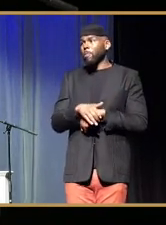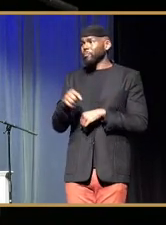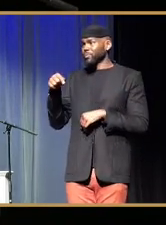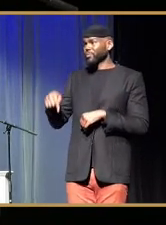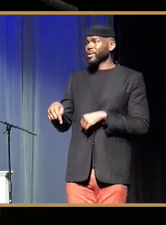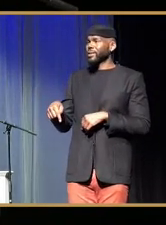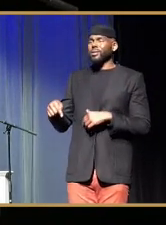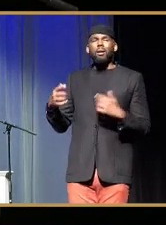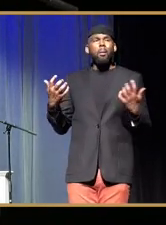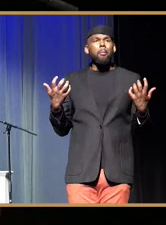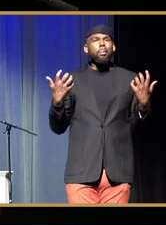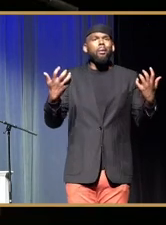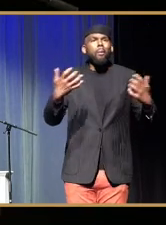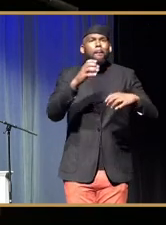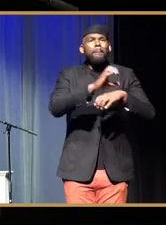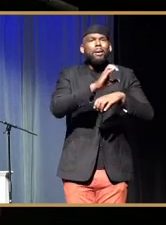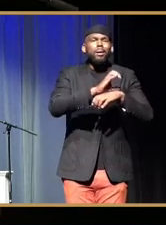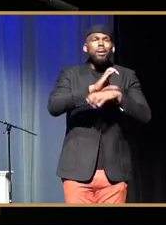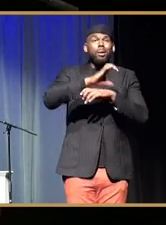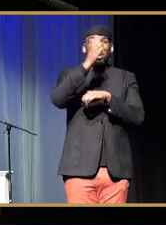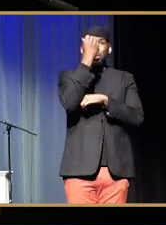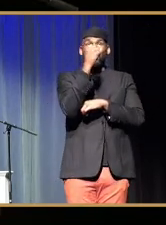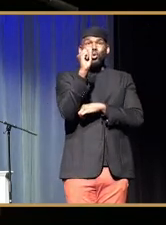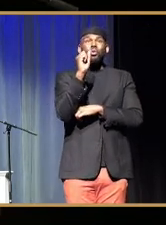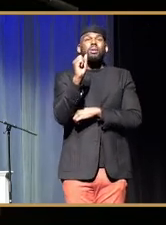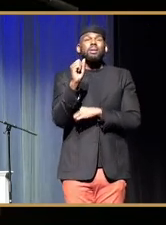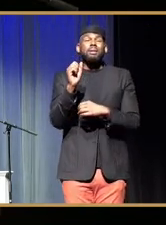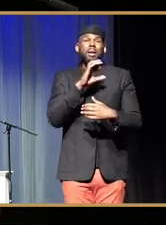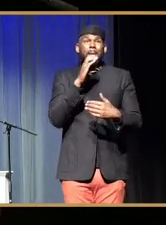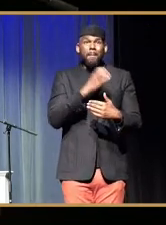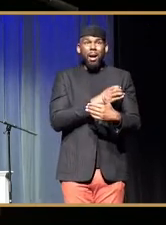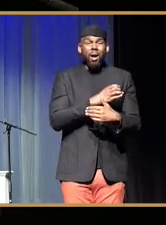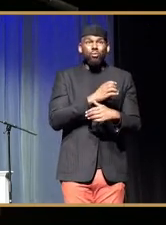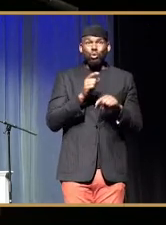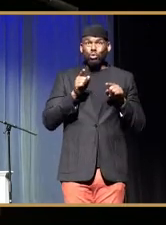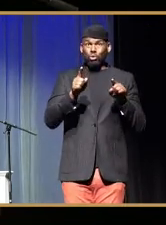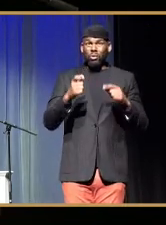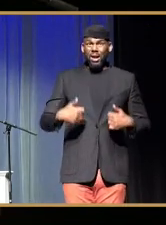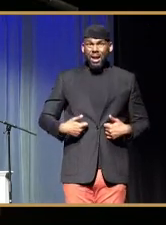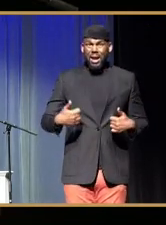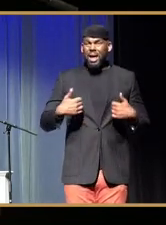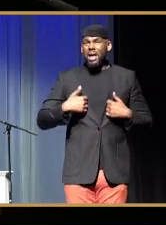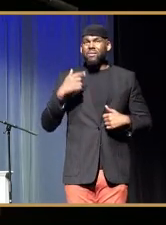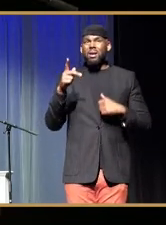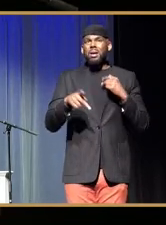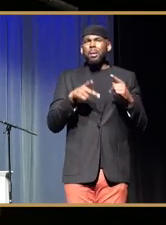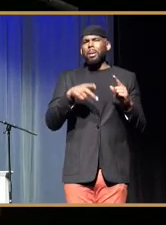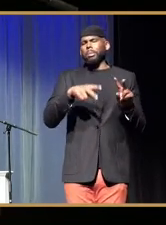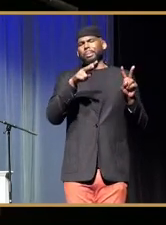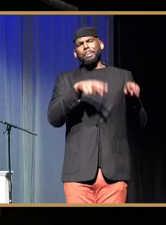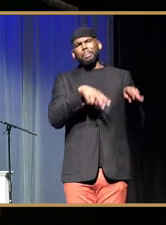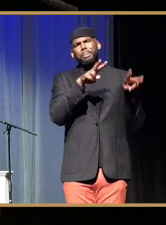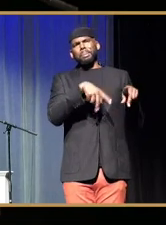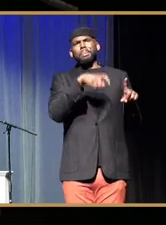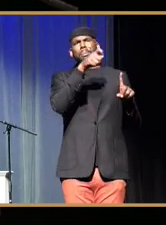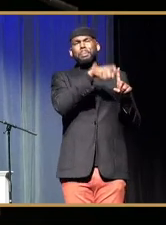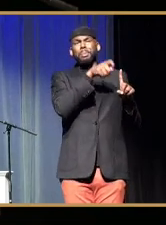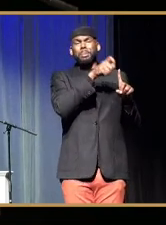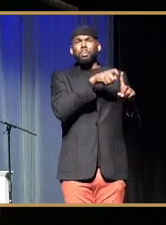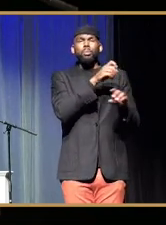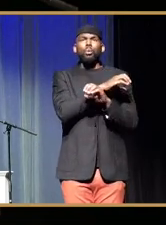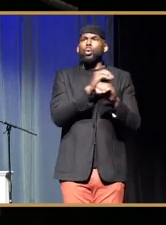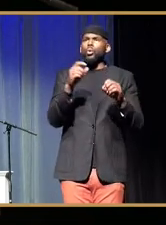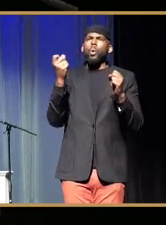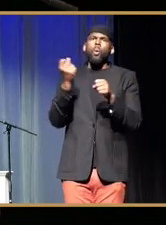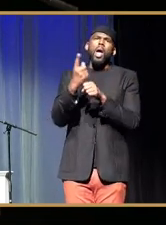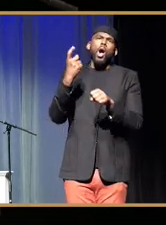Pulpits, Protest, and Power, were ostracized in their own time. There were no annual banquets in their